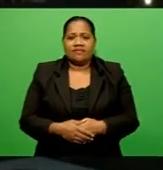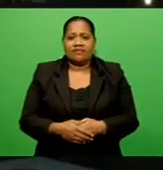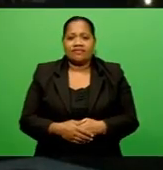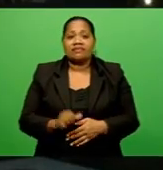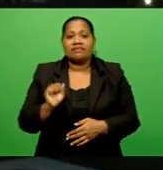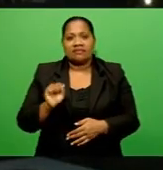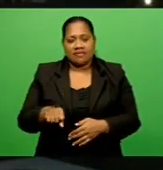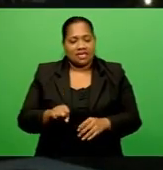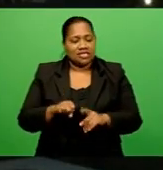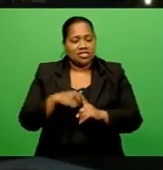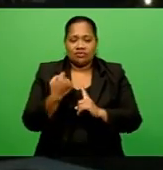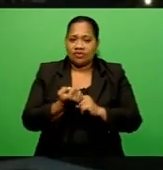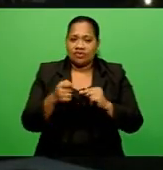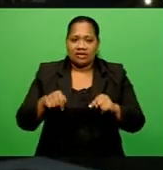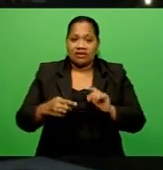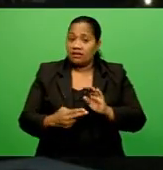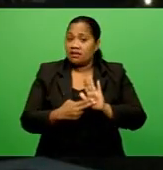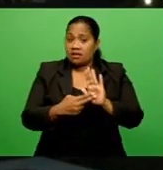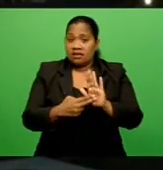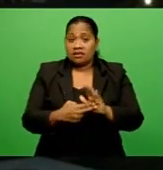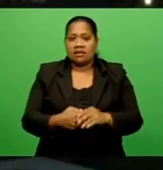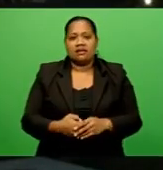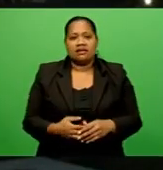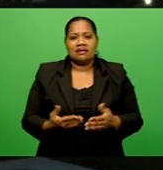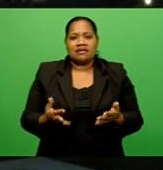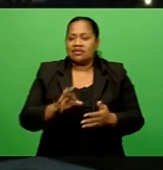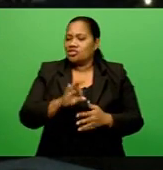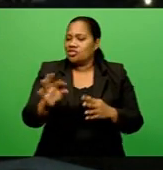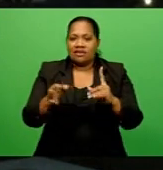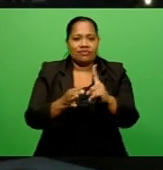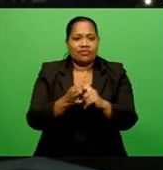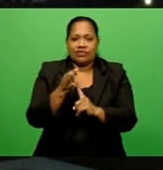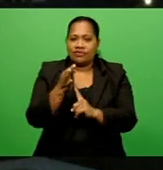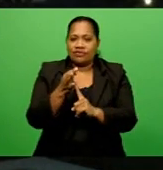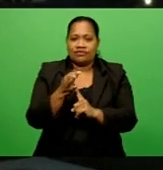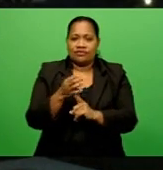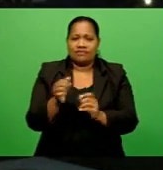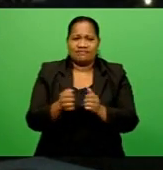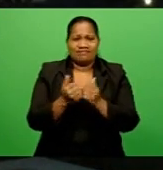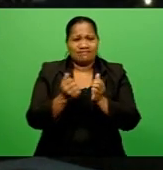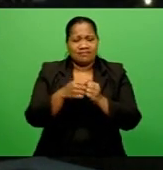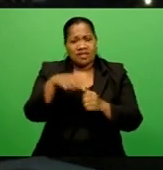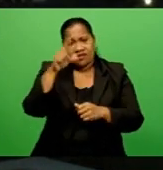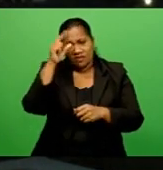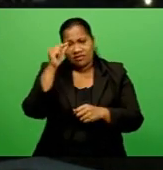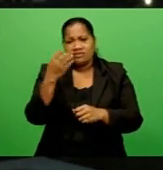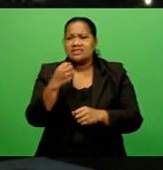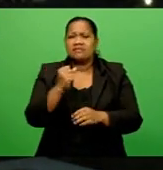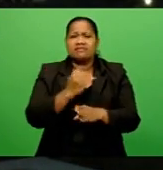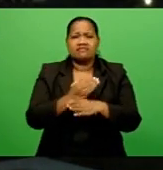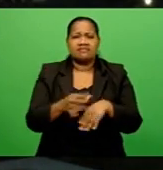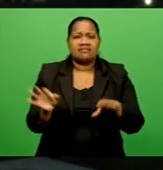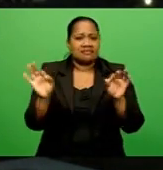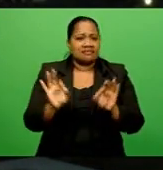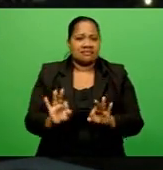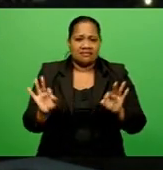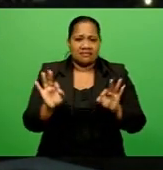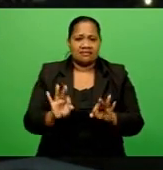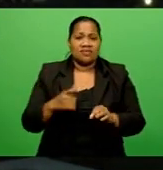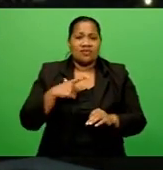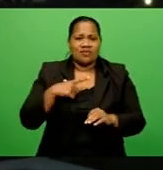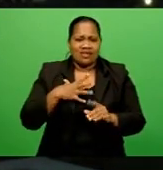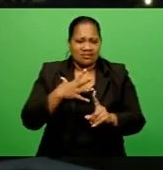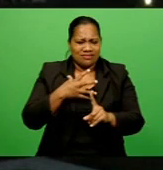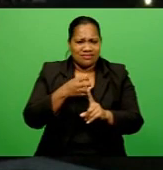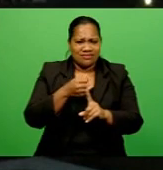the situation here in Nandi hasn't even improved, with many Fijians still unemployed due to the impacts of